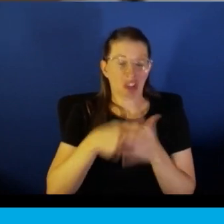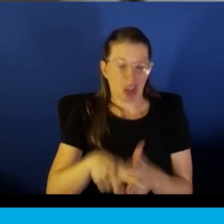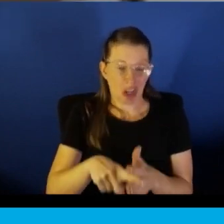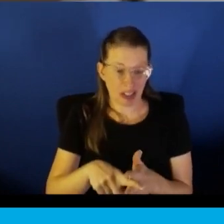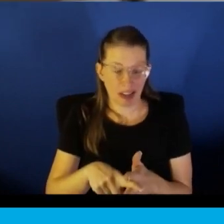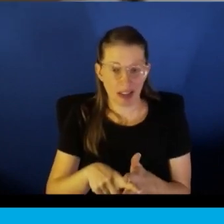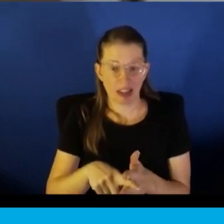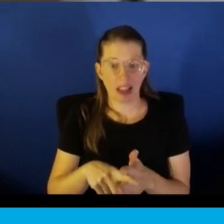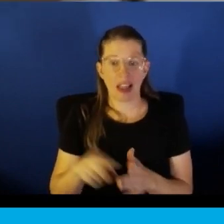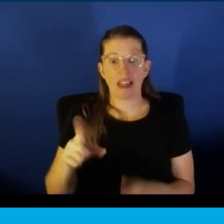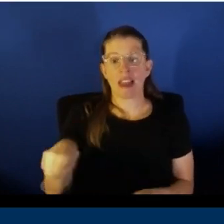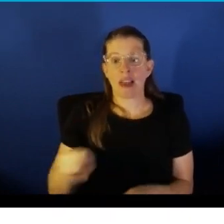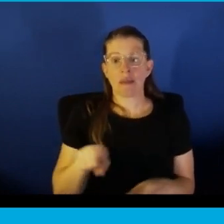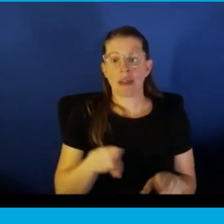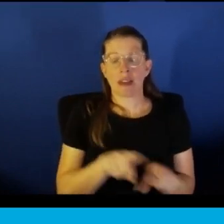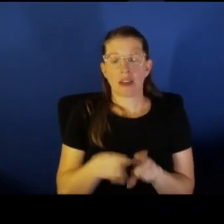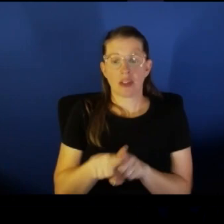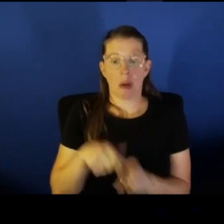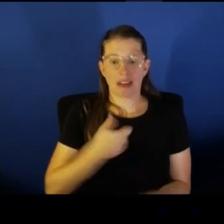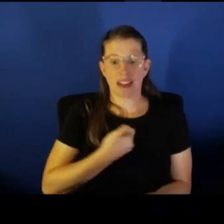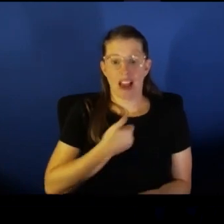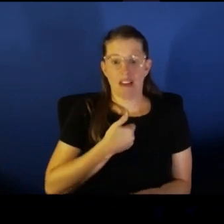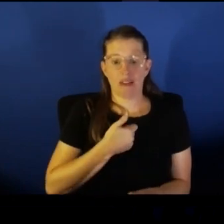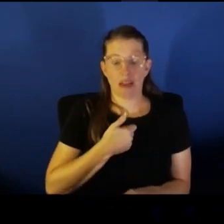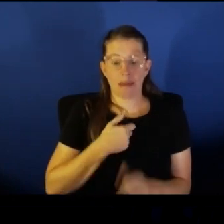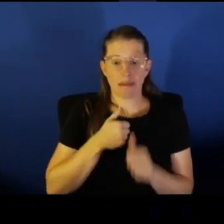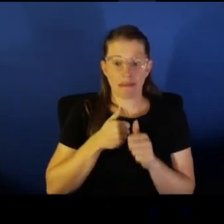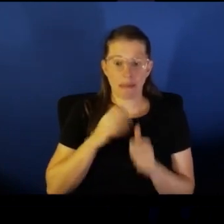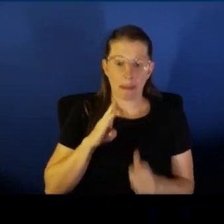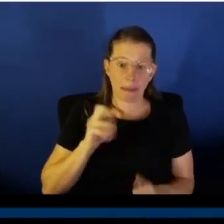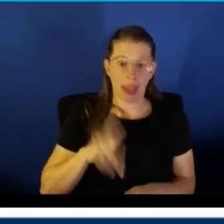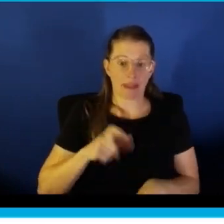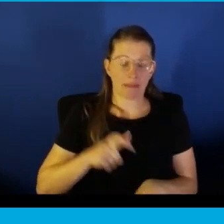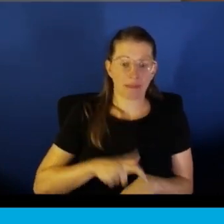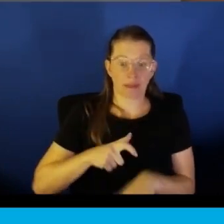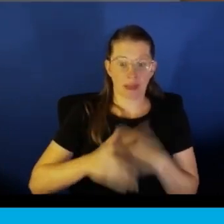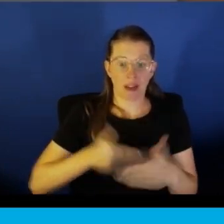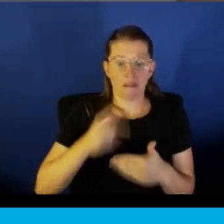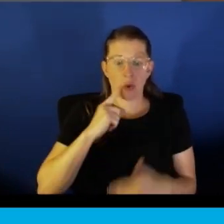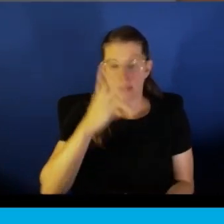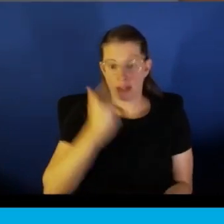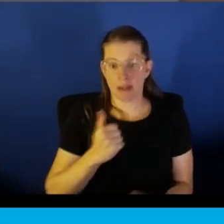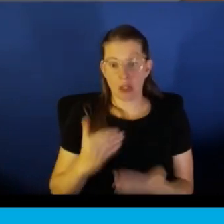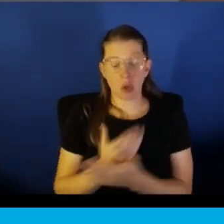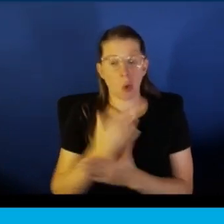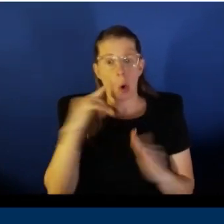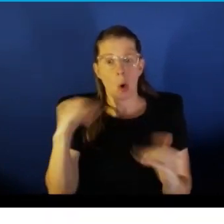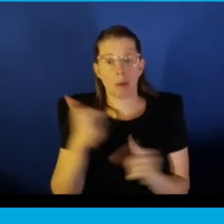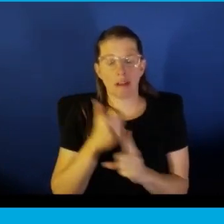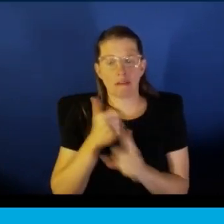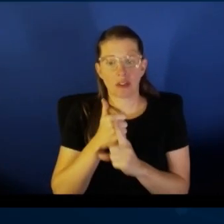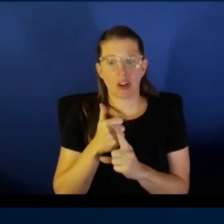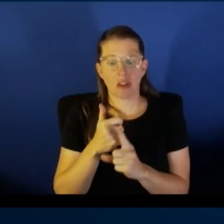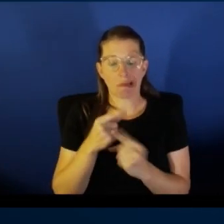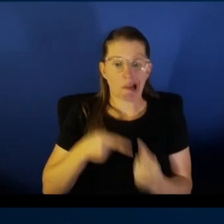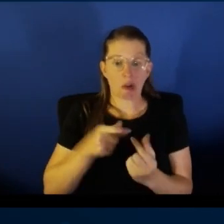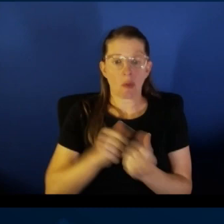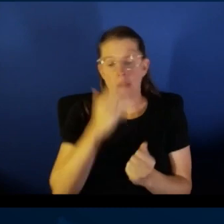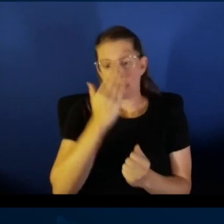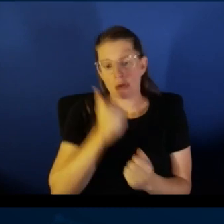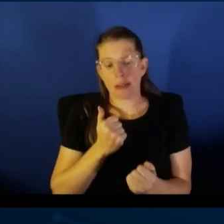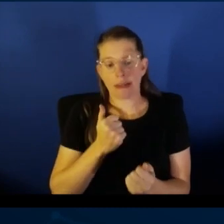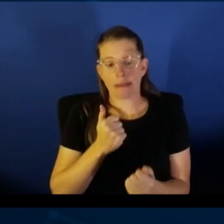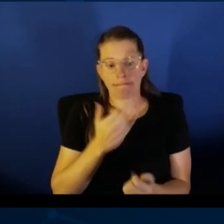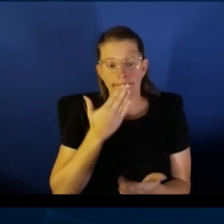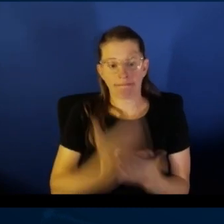and ourselves back on track? I'm Jessica Lovell. Plus, new hope if you wrestle with good sleep. We'll see you Monday at 8 on